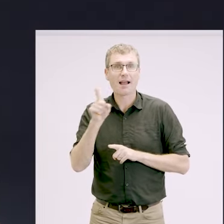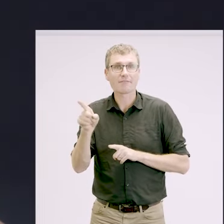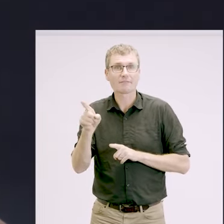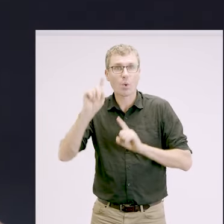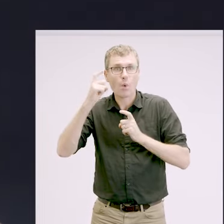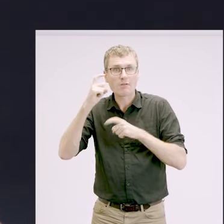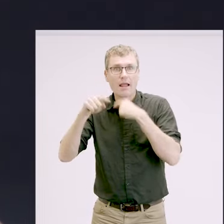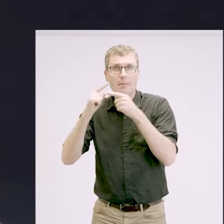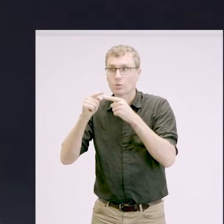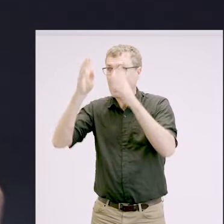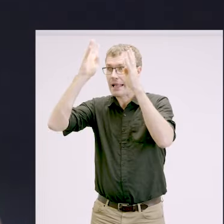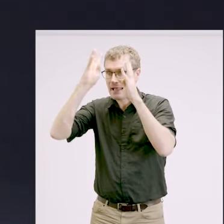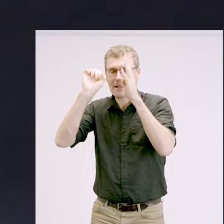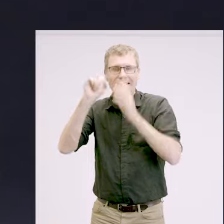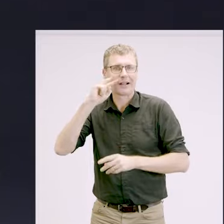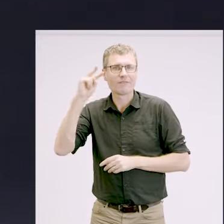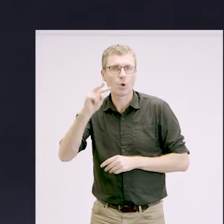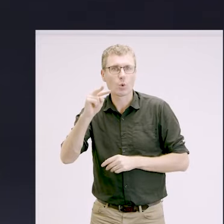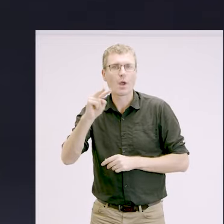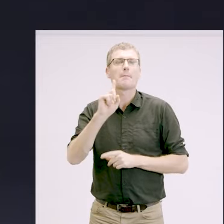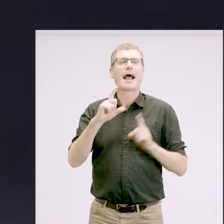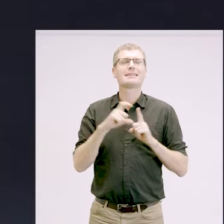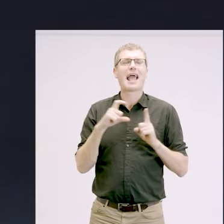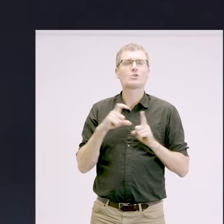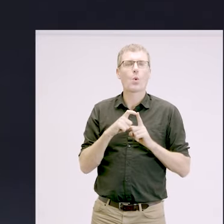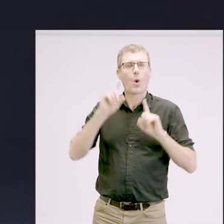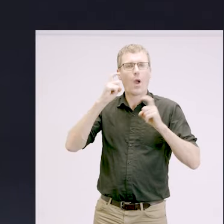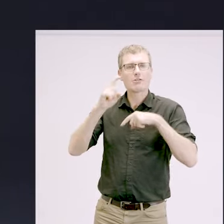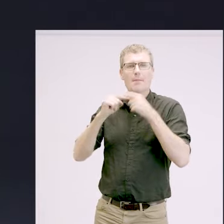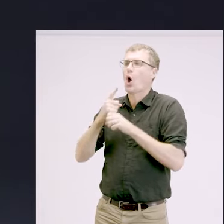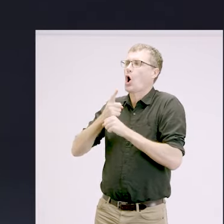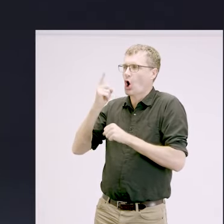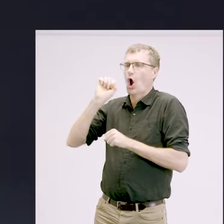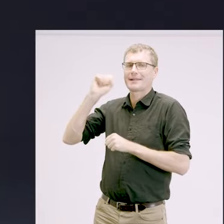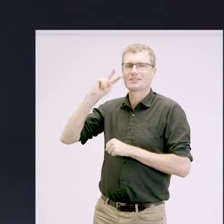eunuch is worried about what the king will think. Daniel is worried about what God will think.